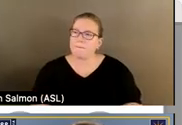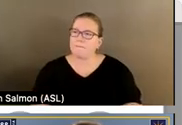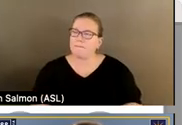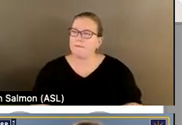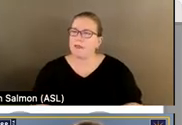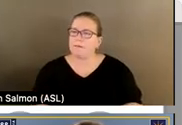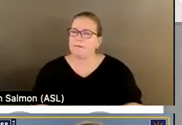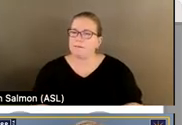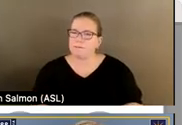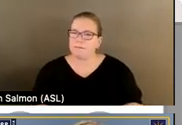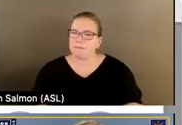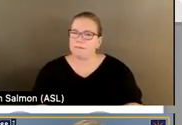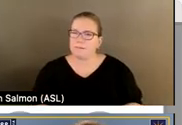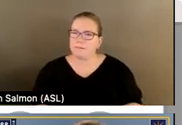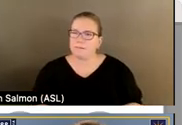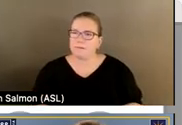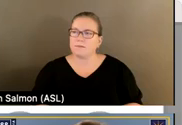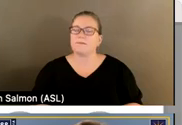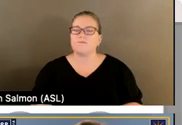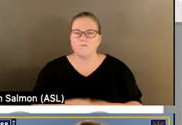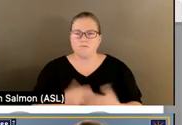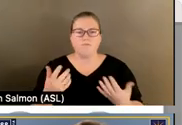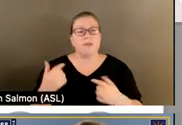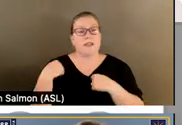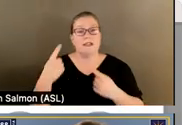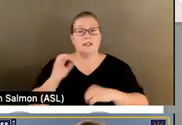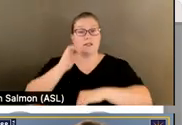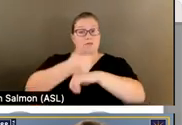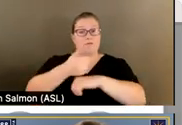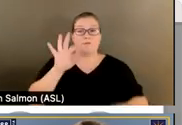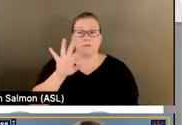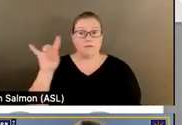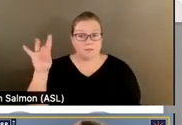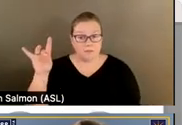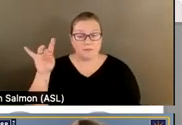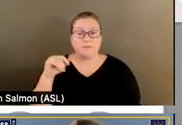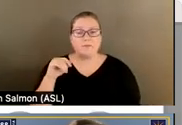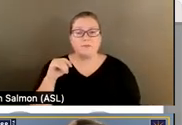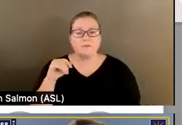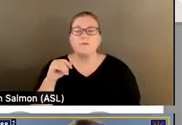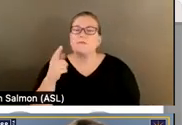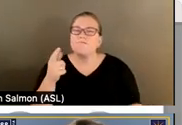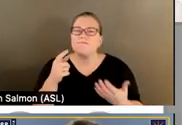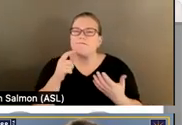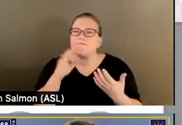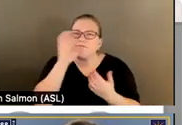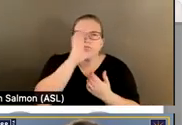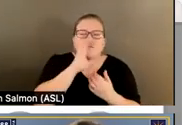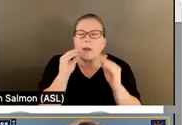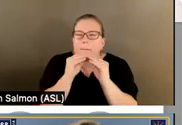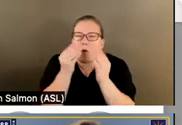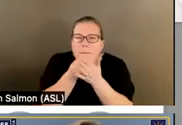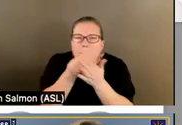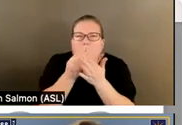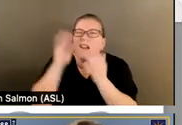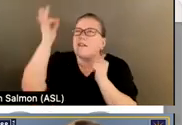So through the implementation of 988, we've been able to find some additional funding through the federal government and some